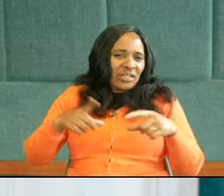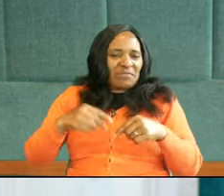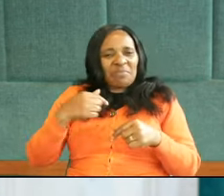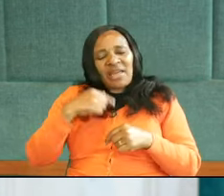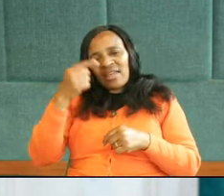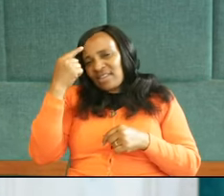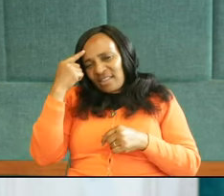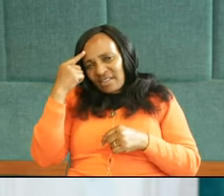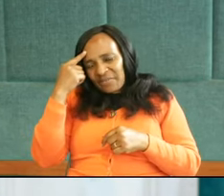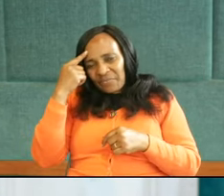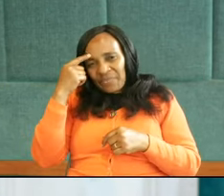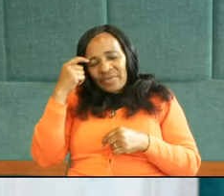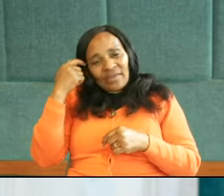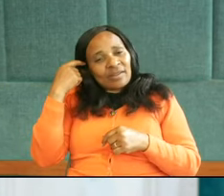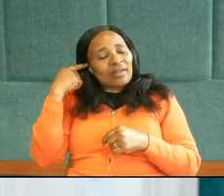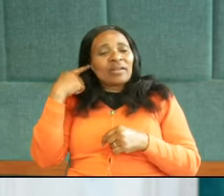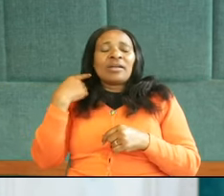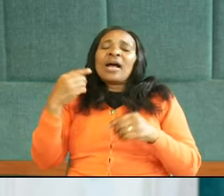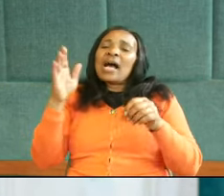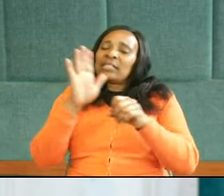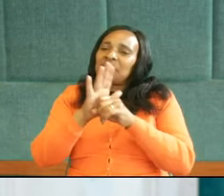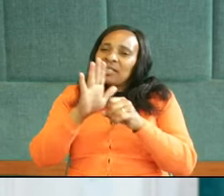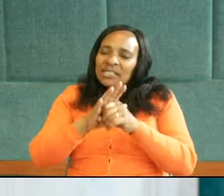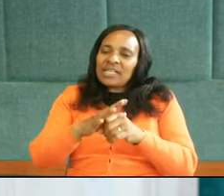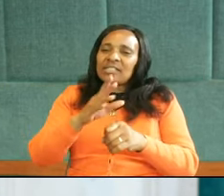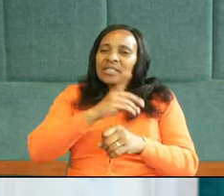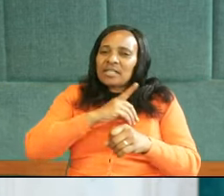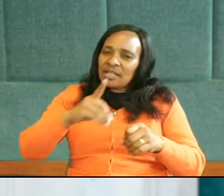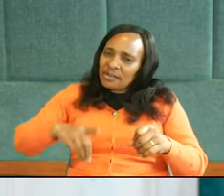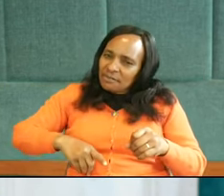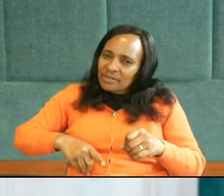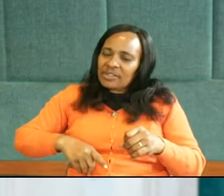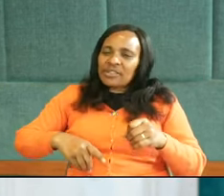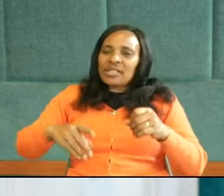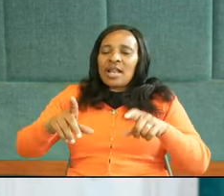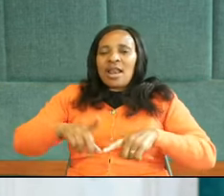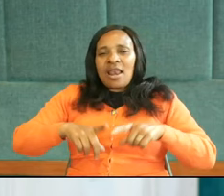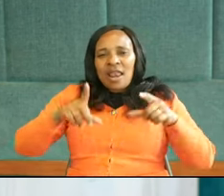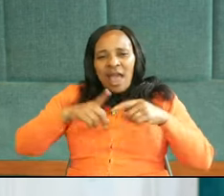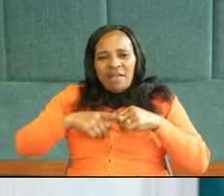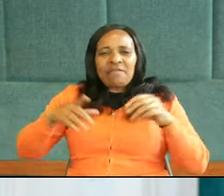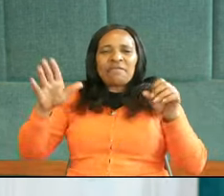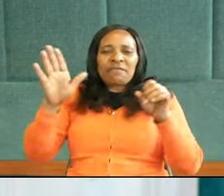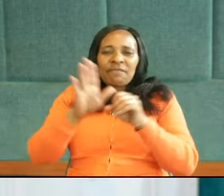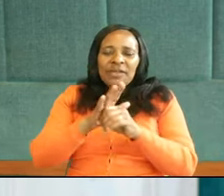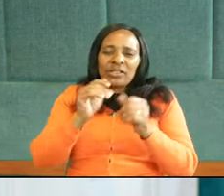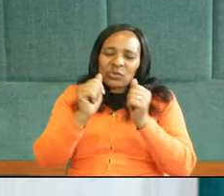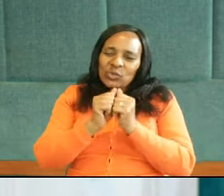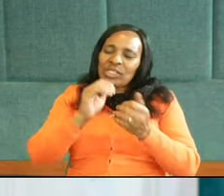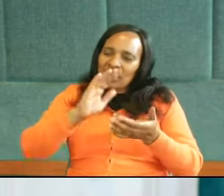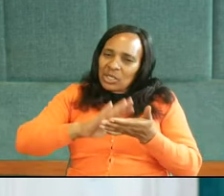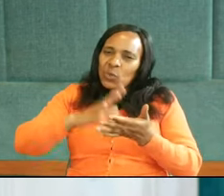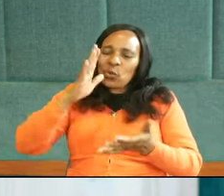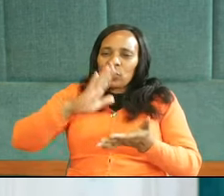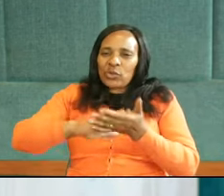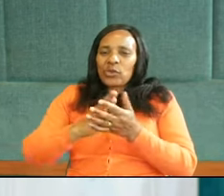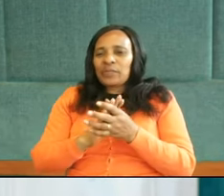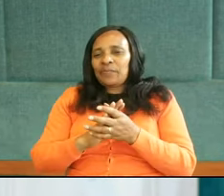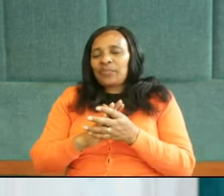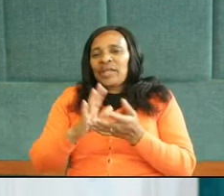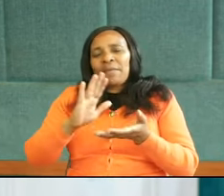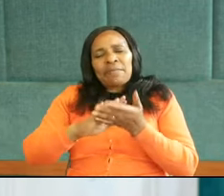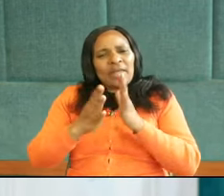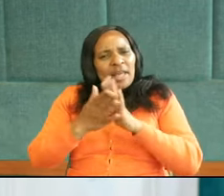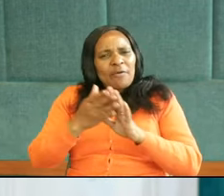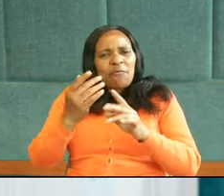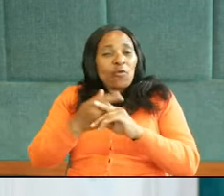think that as much as David's later life was filled with glory, he came from